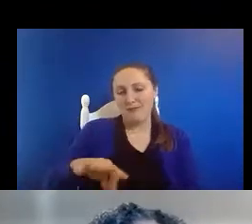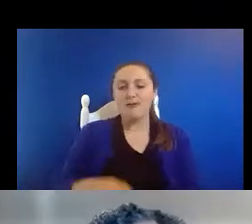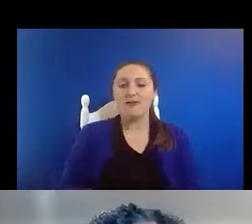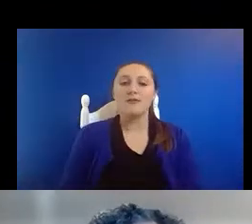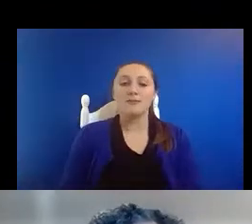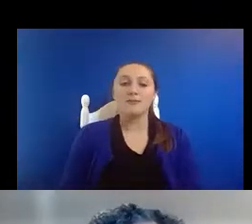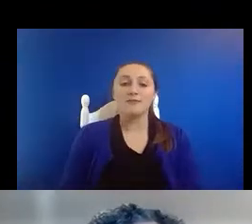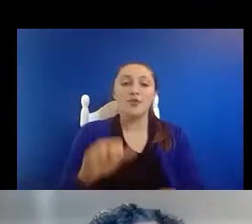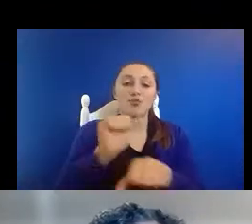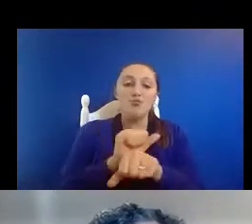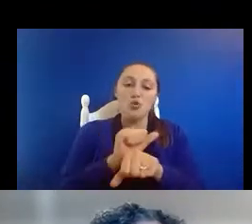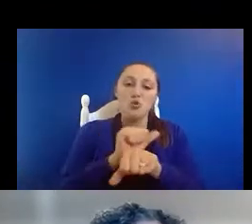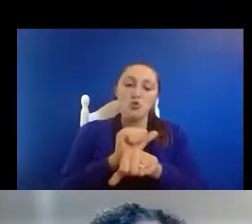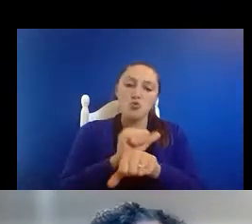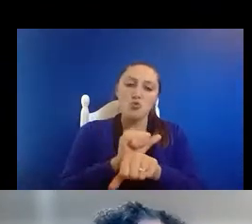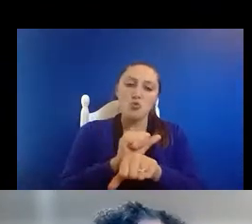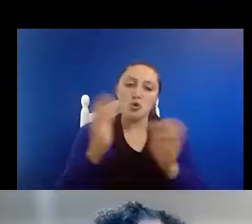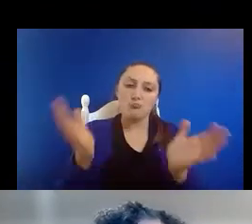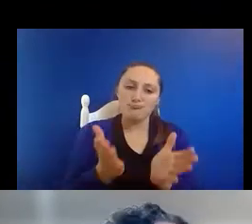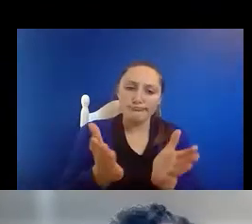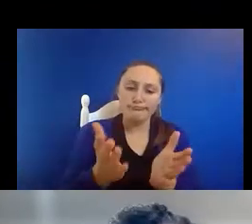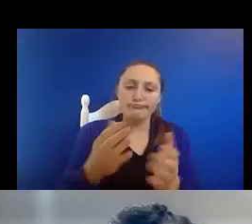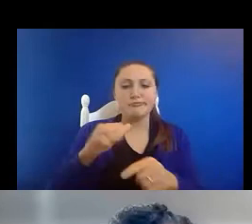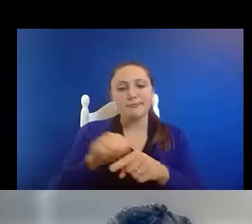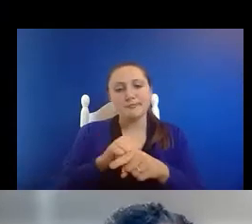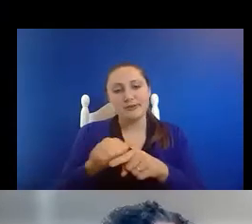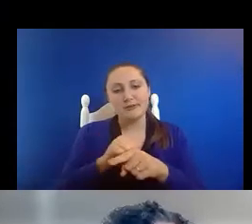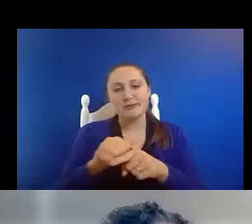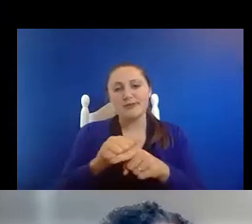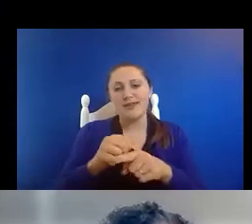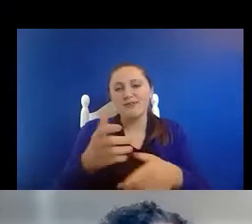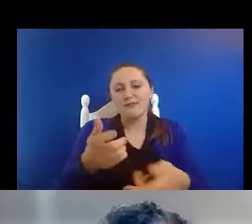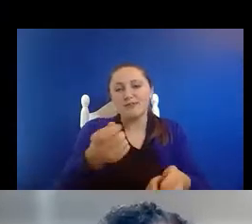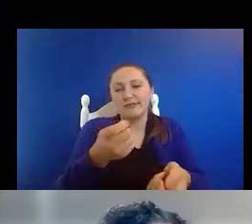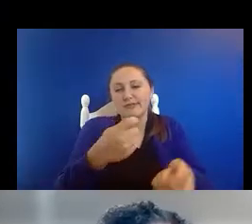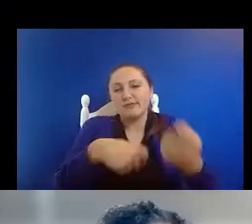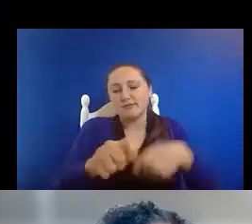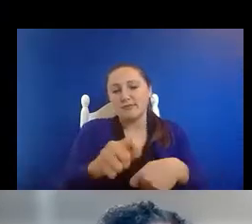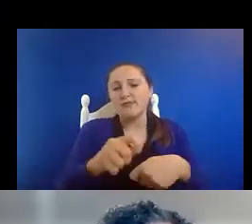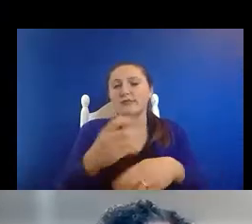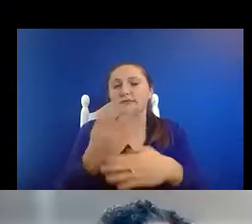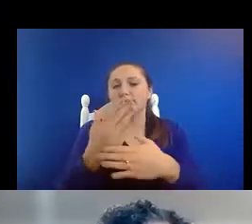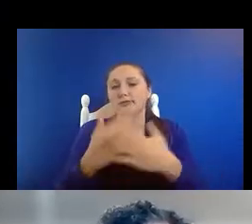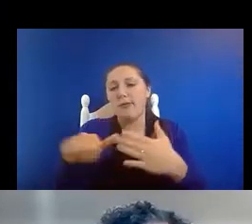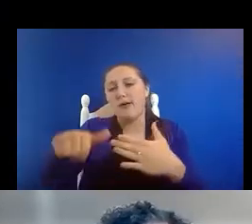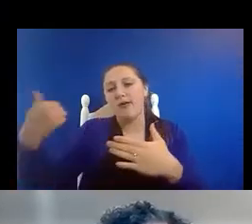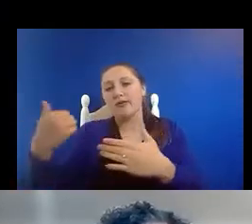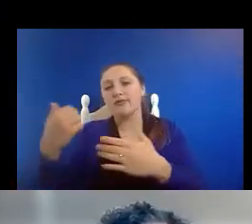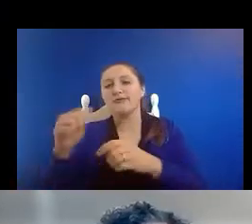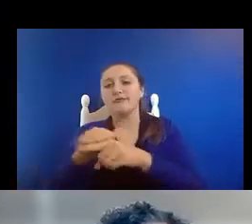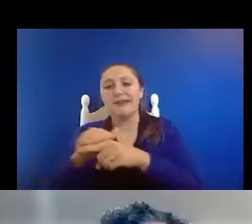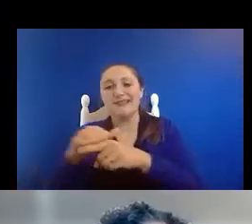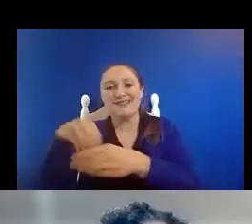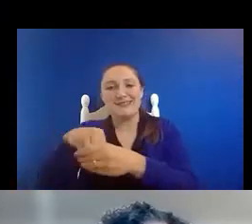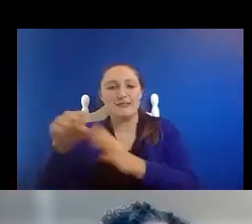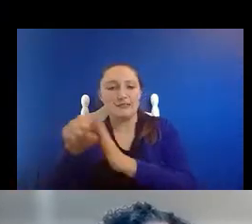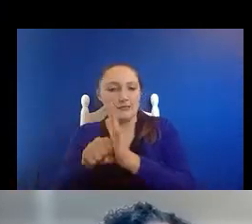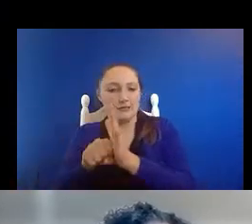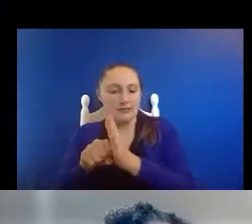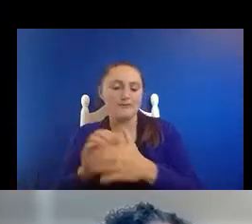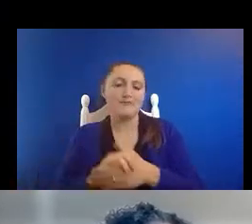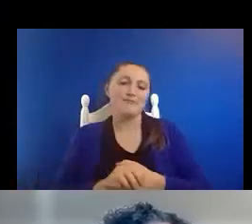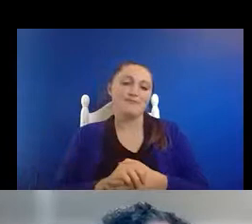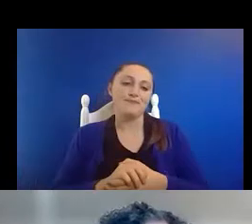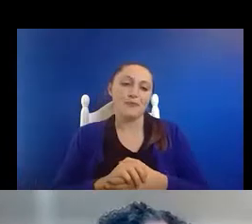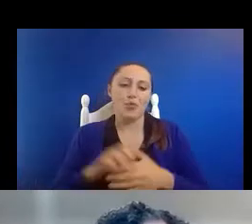incentives trainings that supplemented a number of existing trainings that we already had in the state. And we